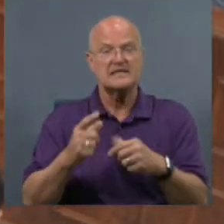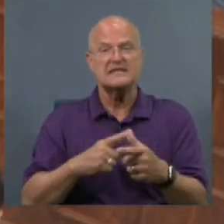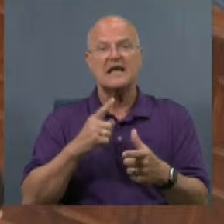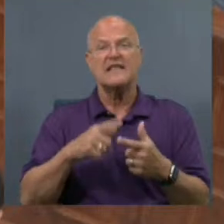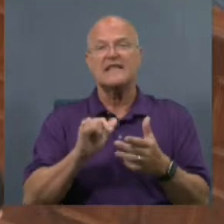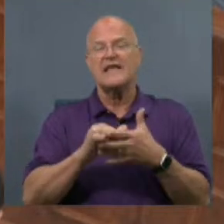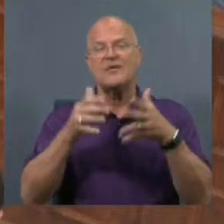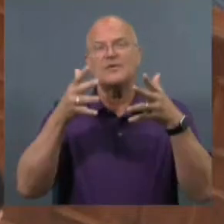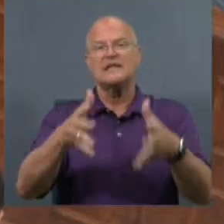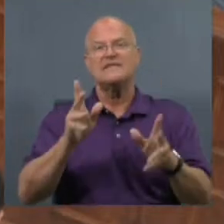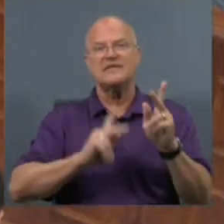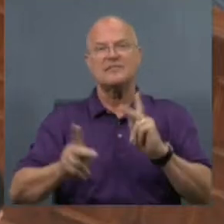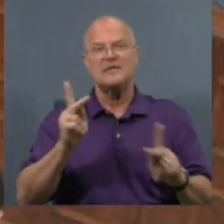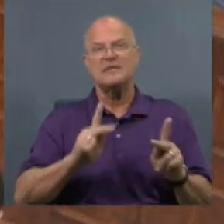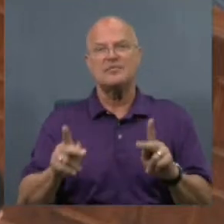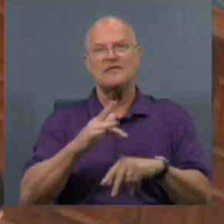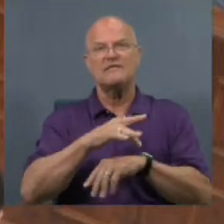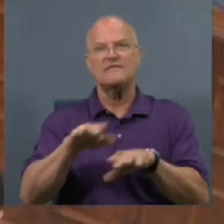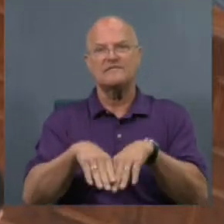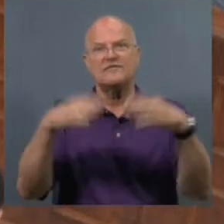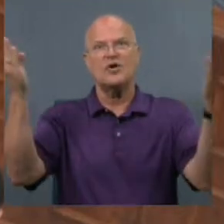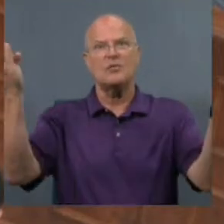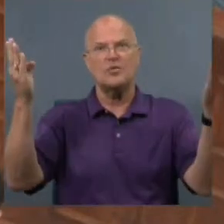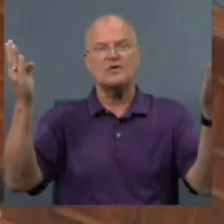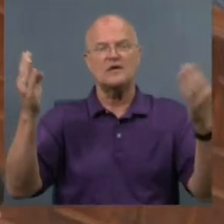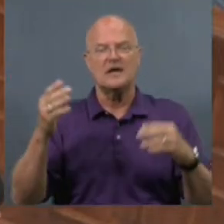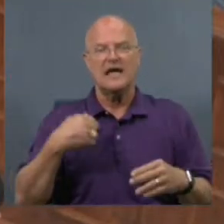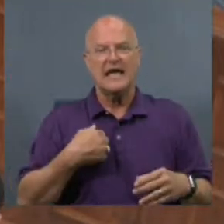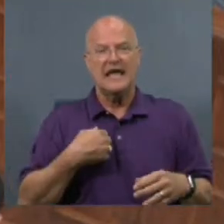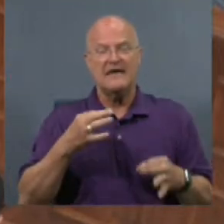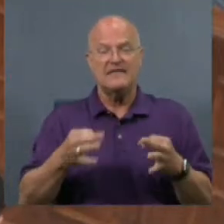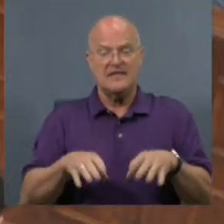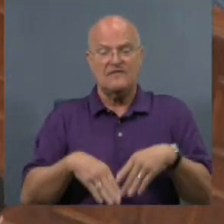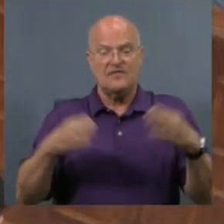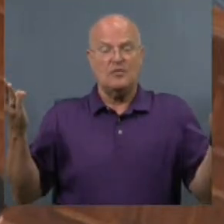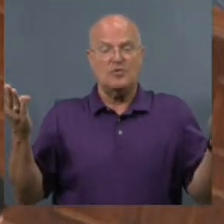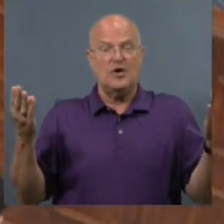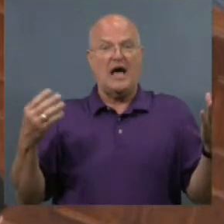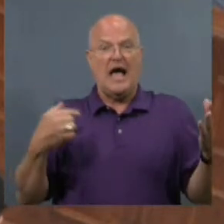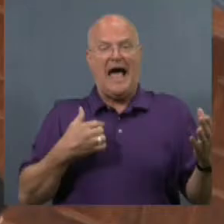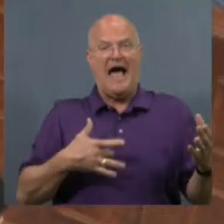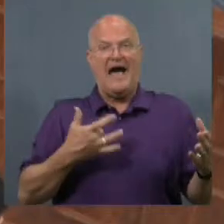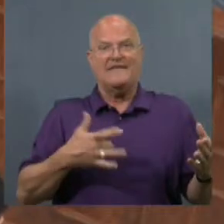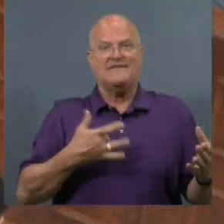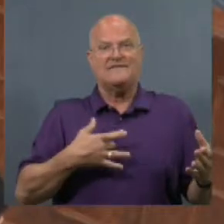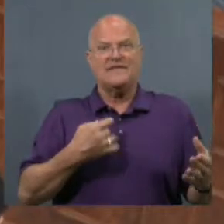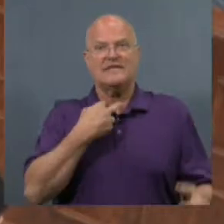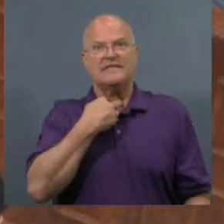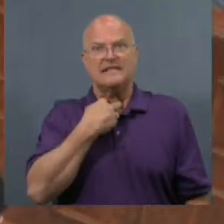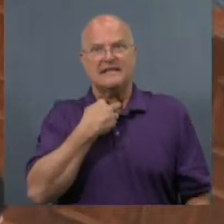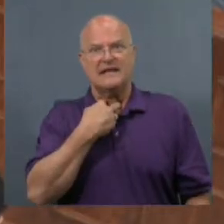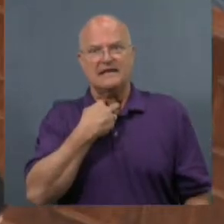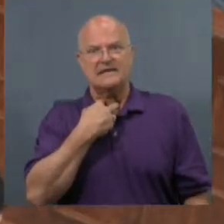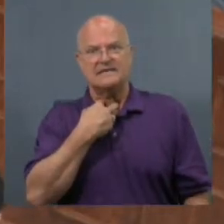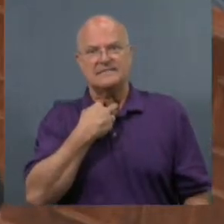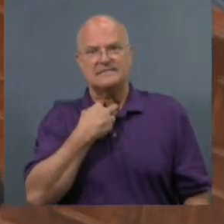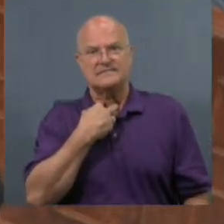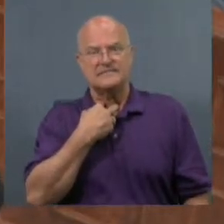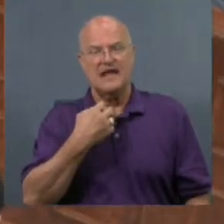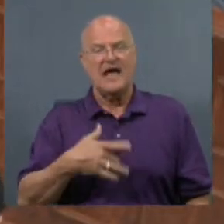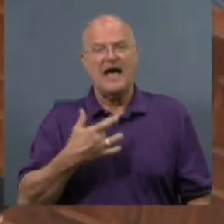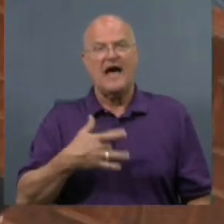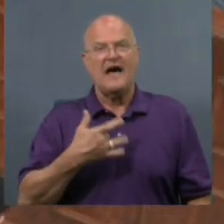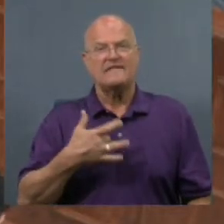that will leave the people vulnerable. And if they're vulnerable, then I feel stagnated, and I feel